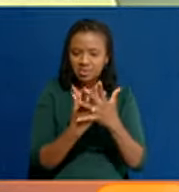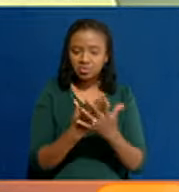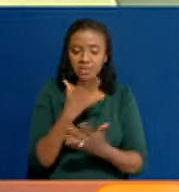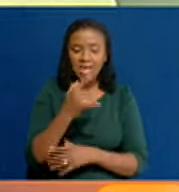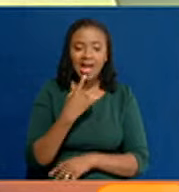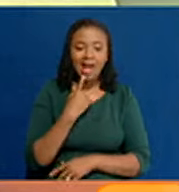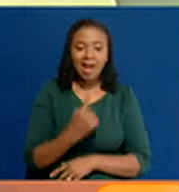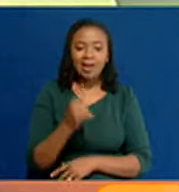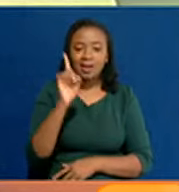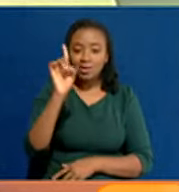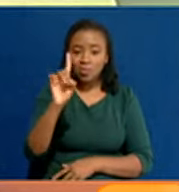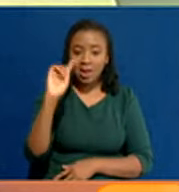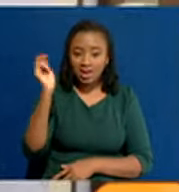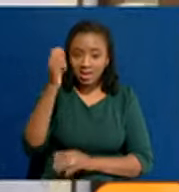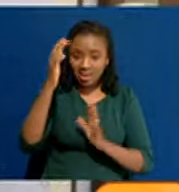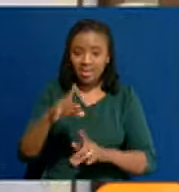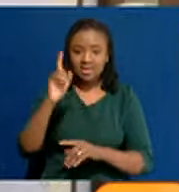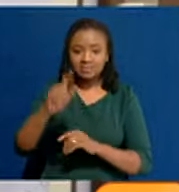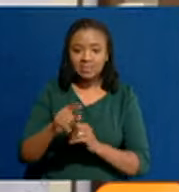death row. We